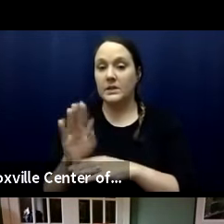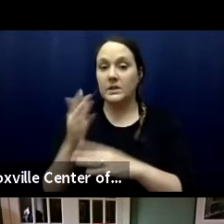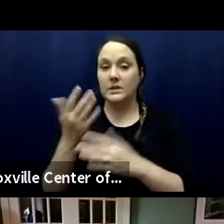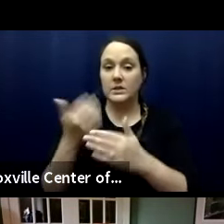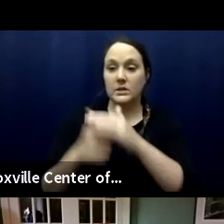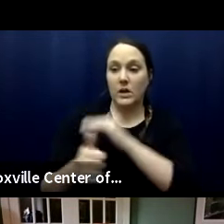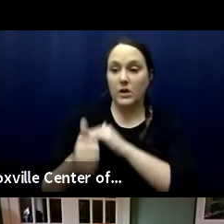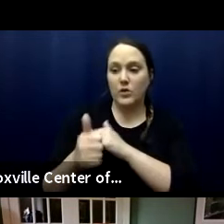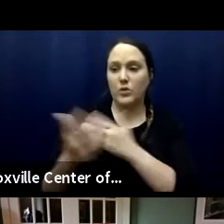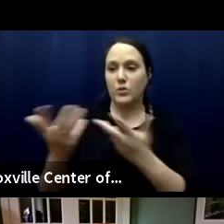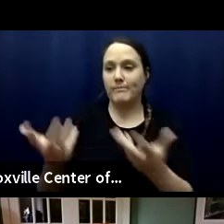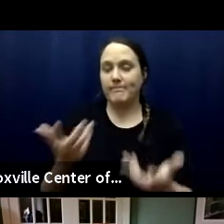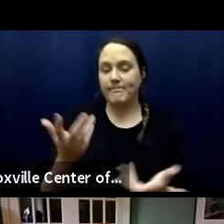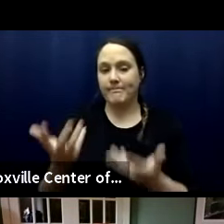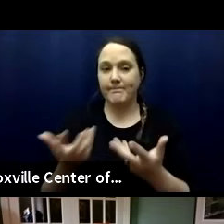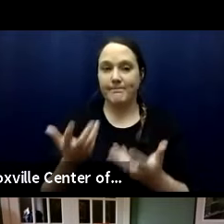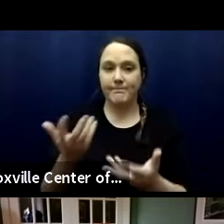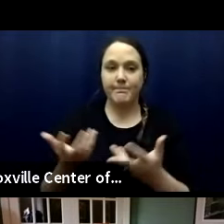of